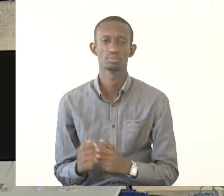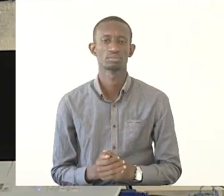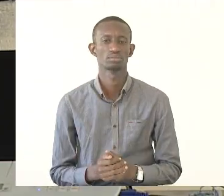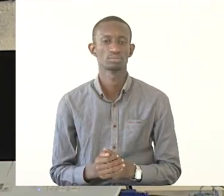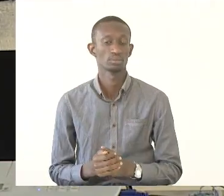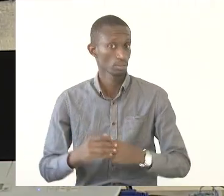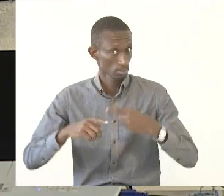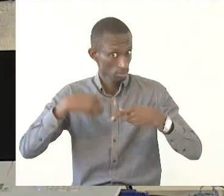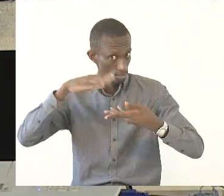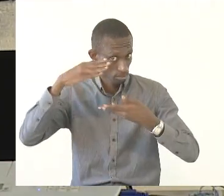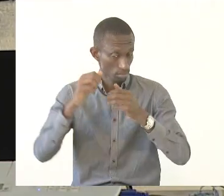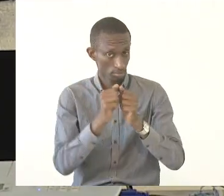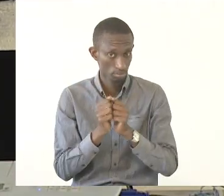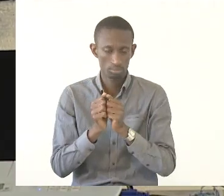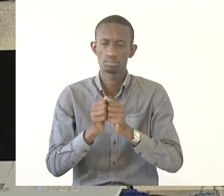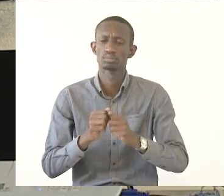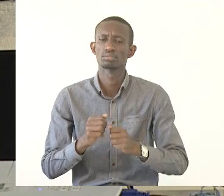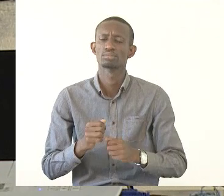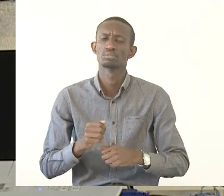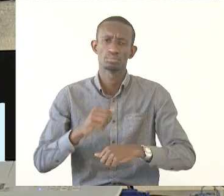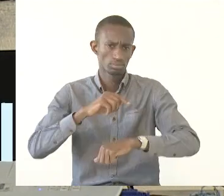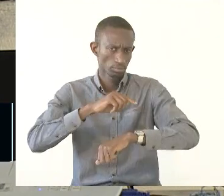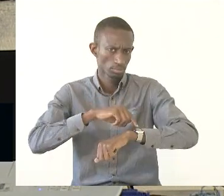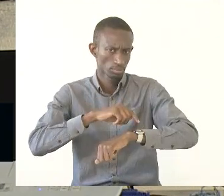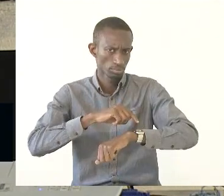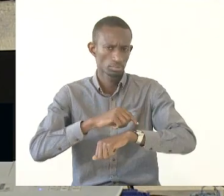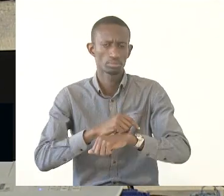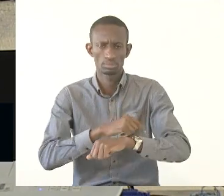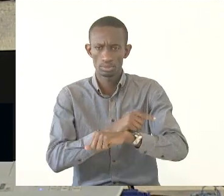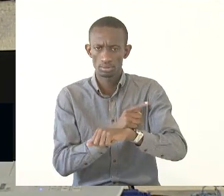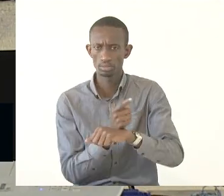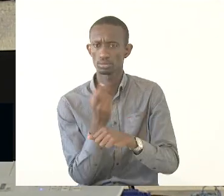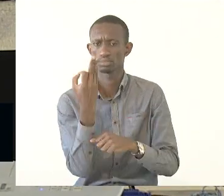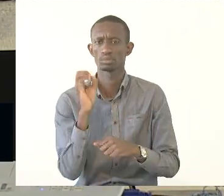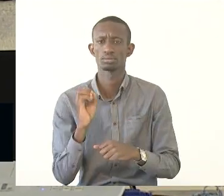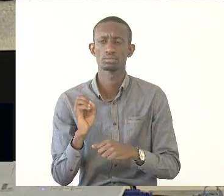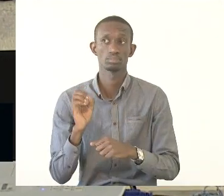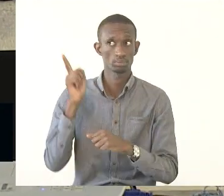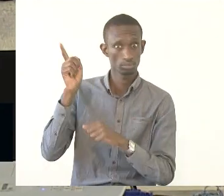30 minutes to come, and I'm teacher Patrick.